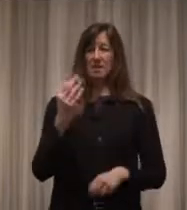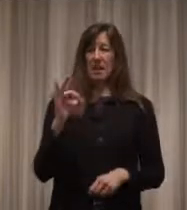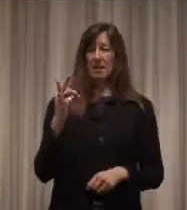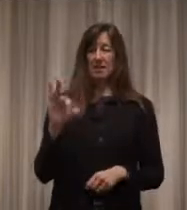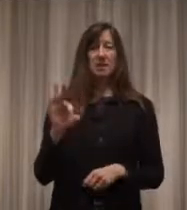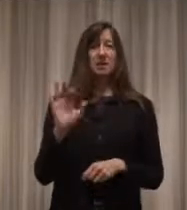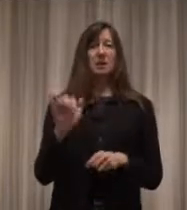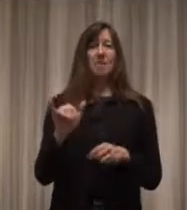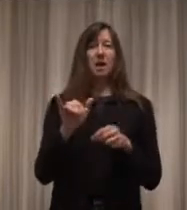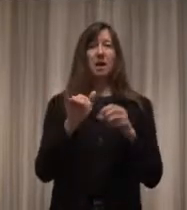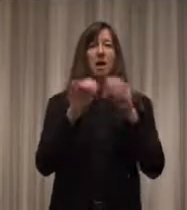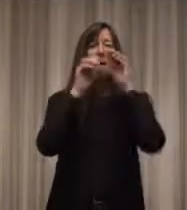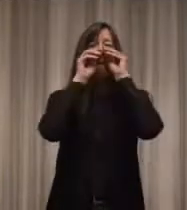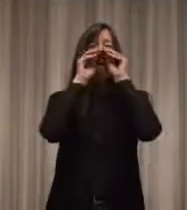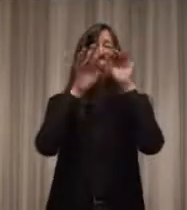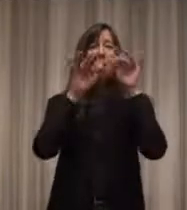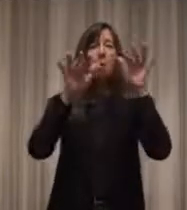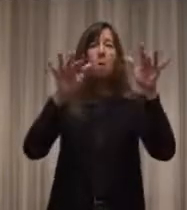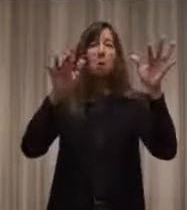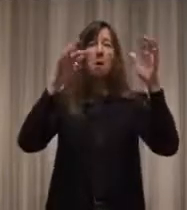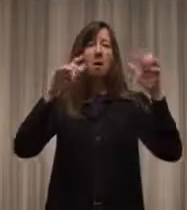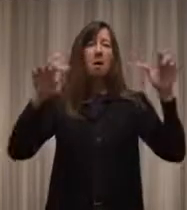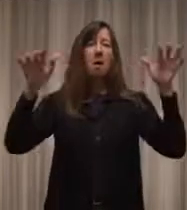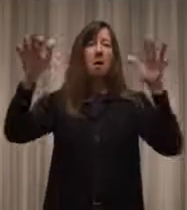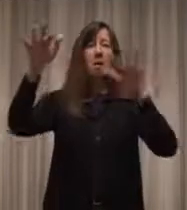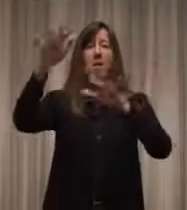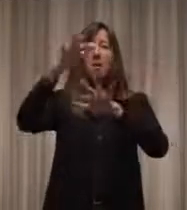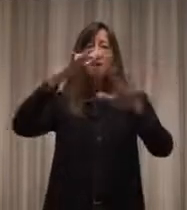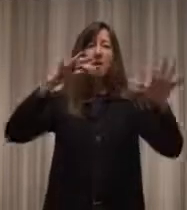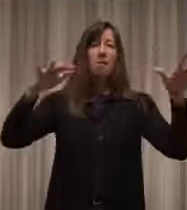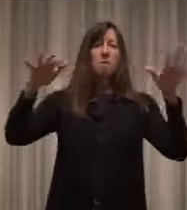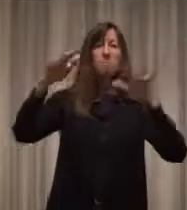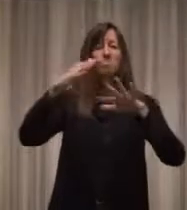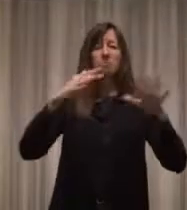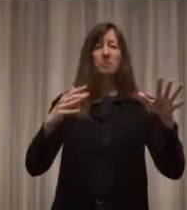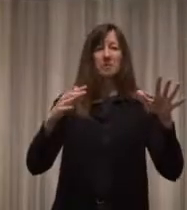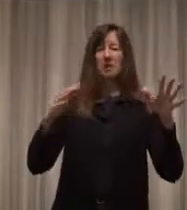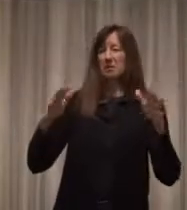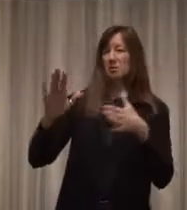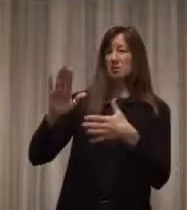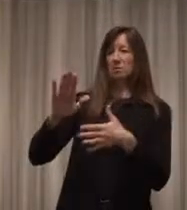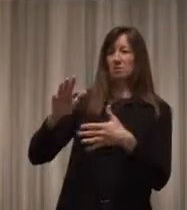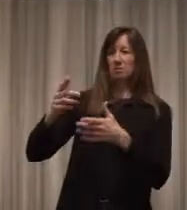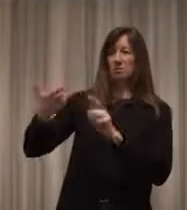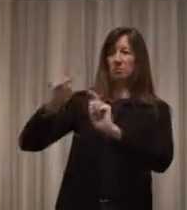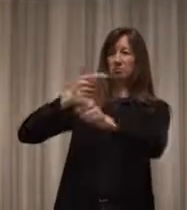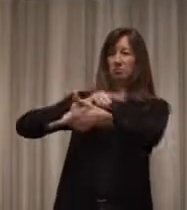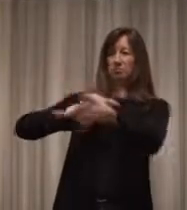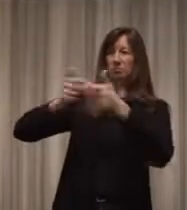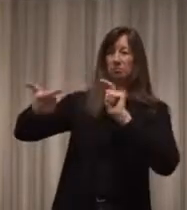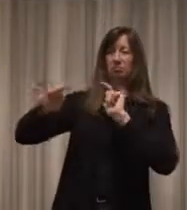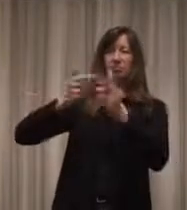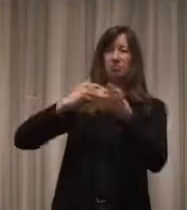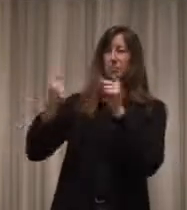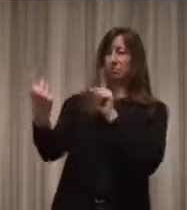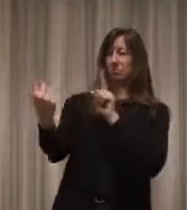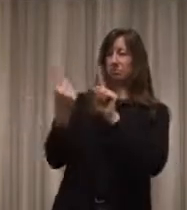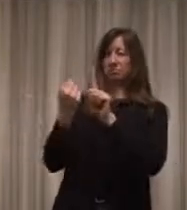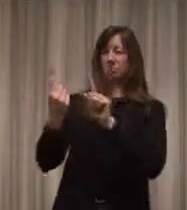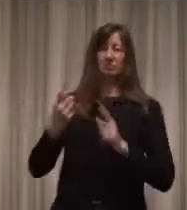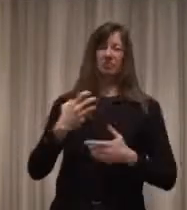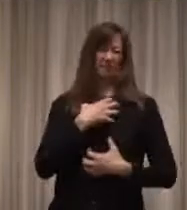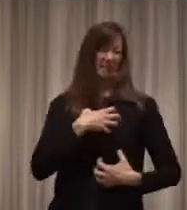about sharing air or swapping air, which sounds kind of gross. But that's really how we know COVID is